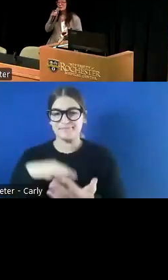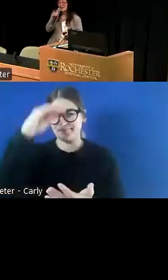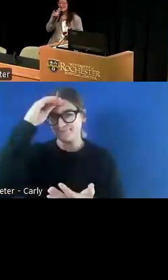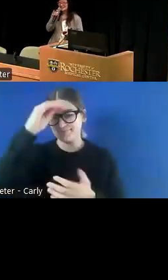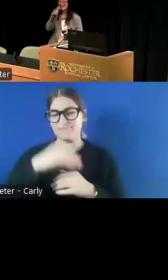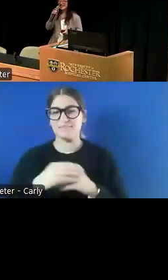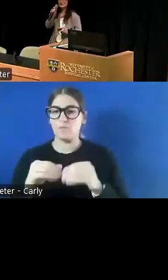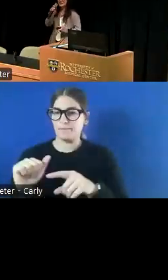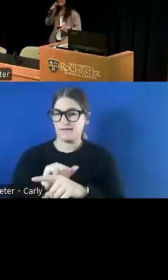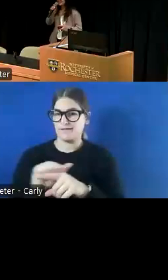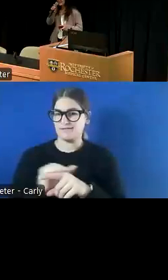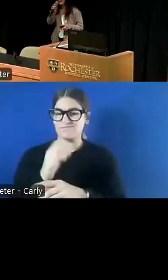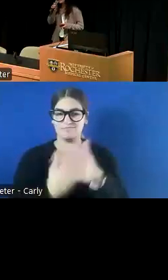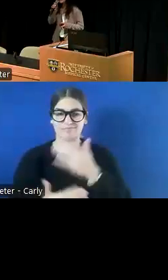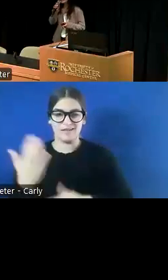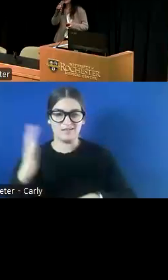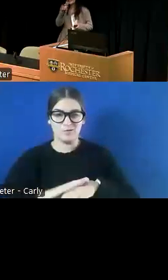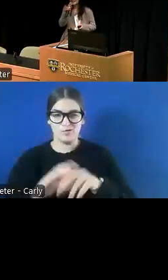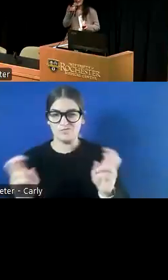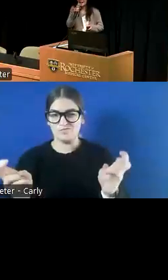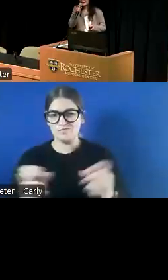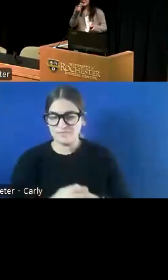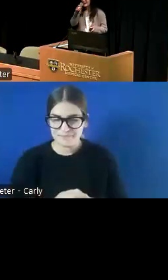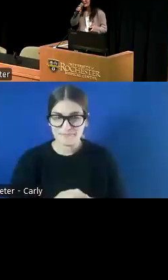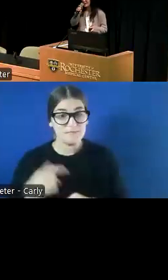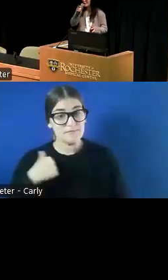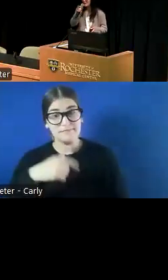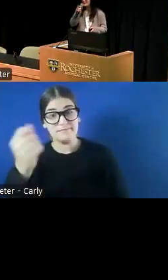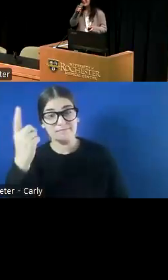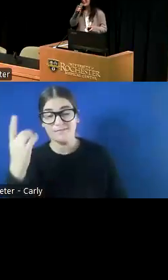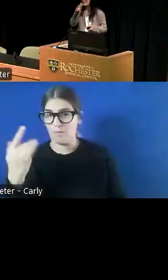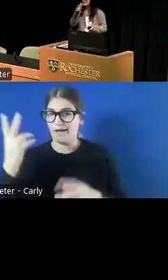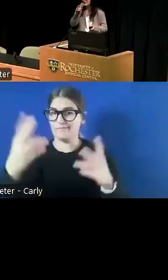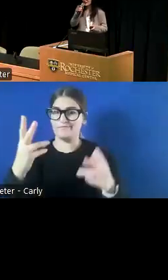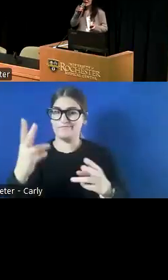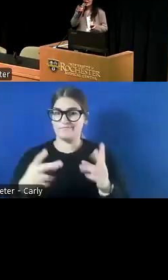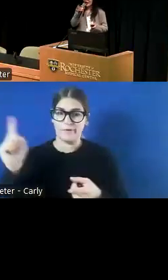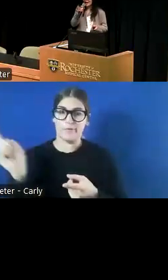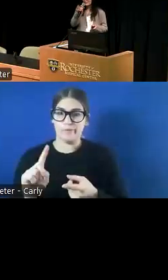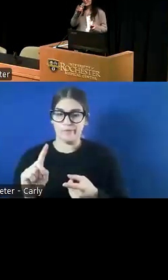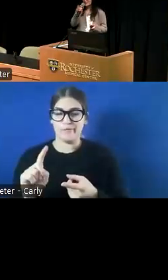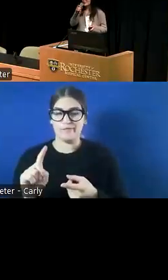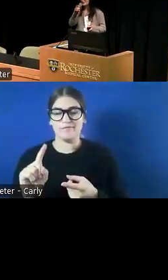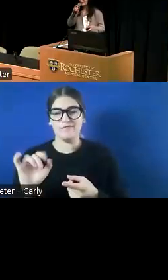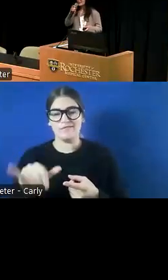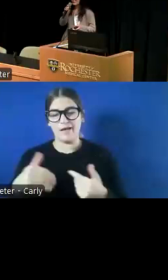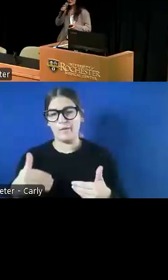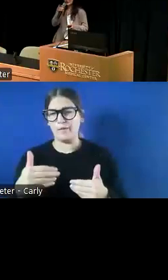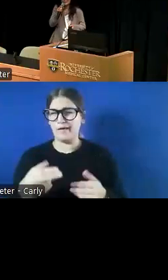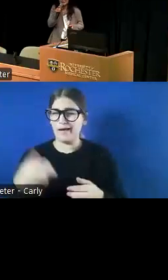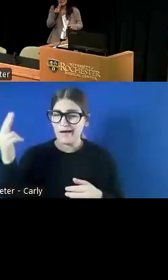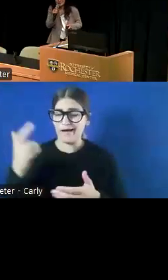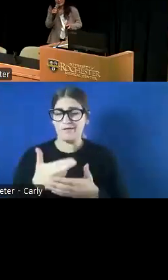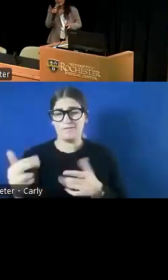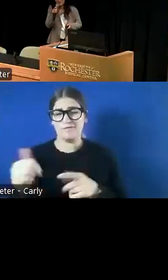more practice. And we understand, because we had to cut out that part. I mean, that is a very high resource type of